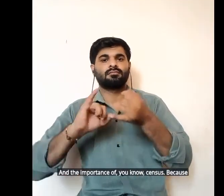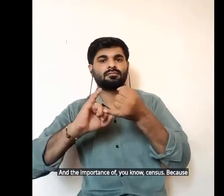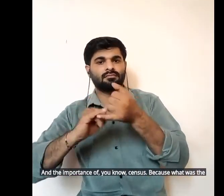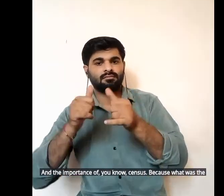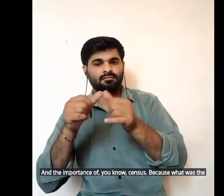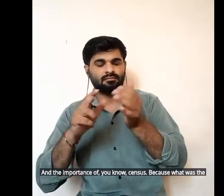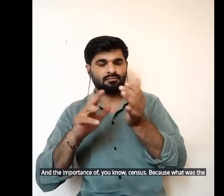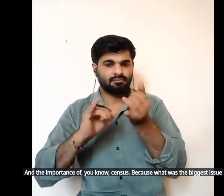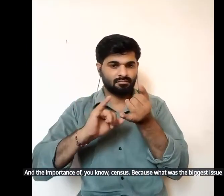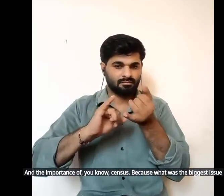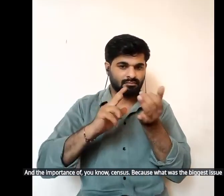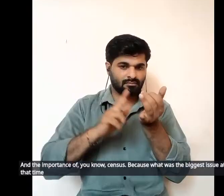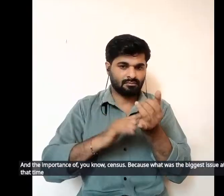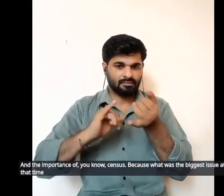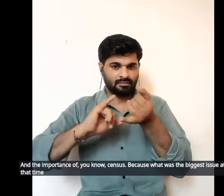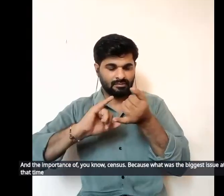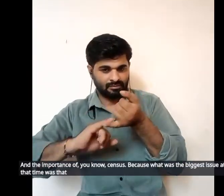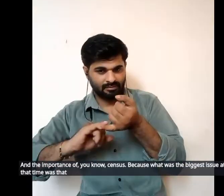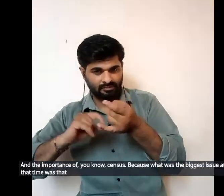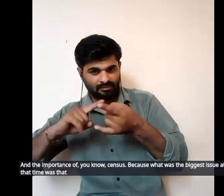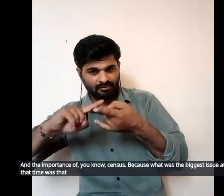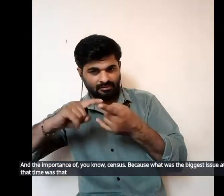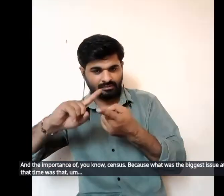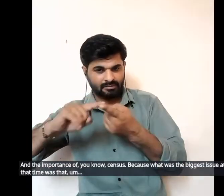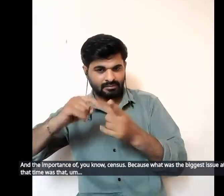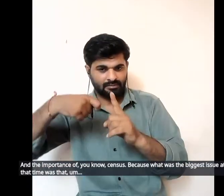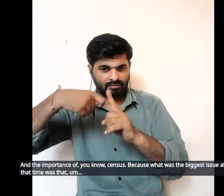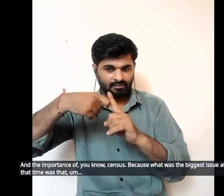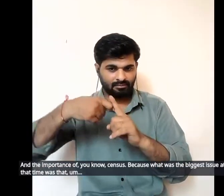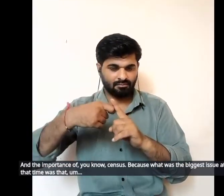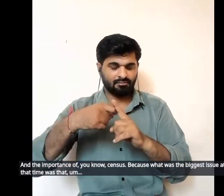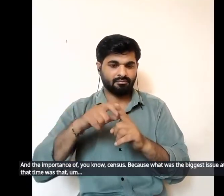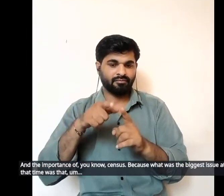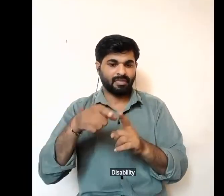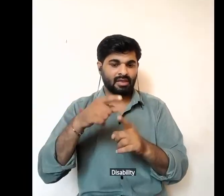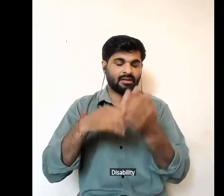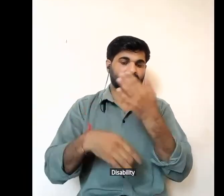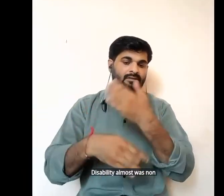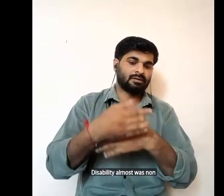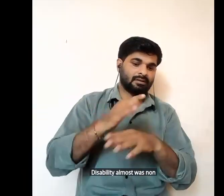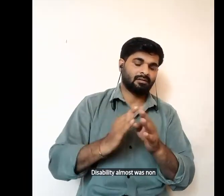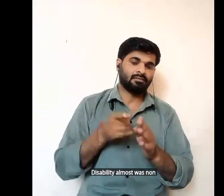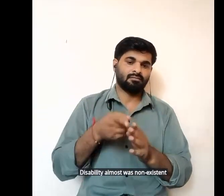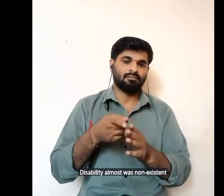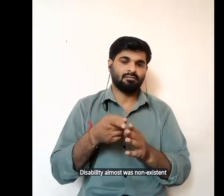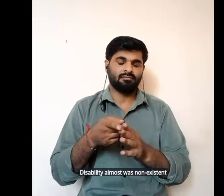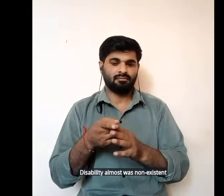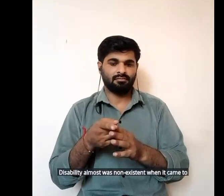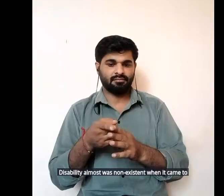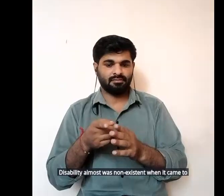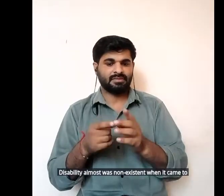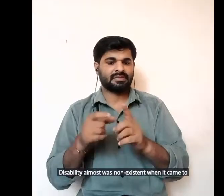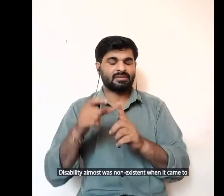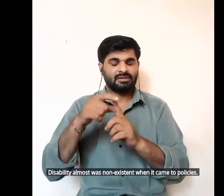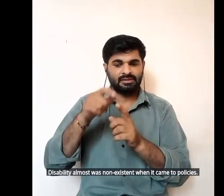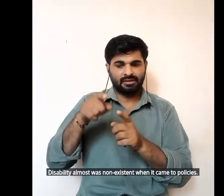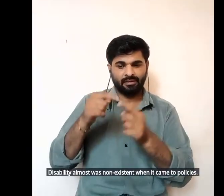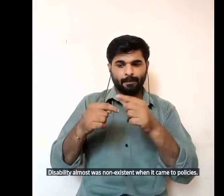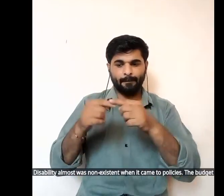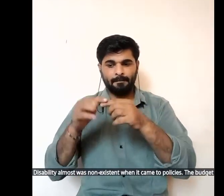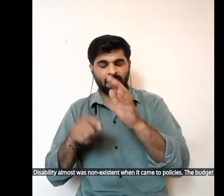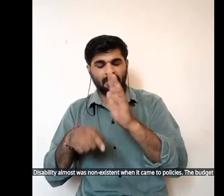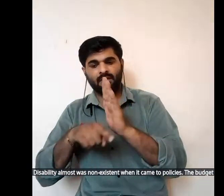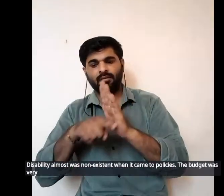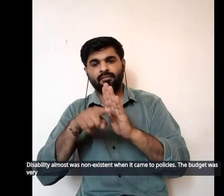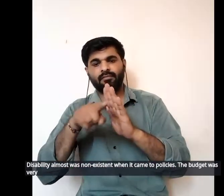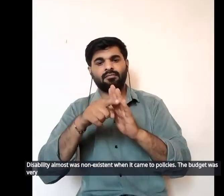biggest issue at that time was that disability almost was non-existent when it came to policies. The budget was very